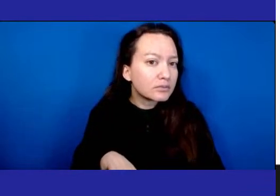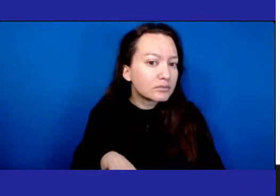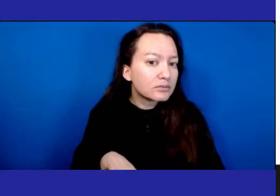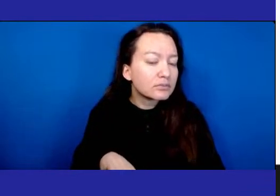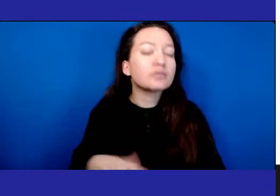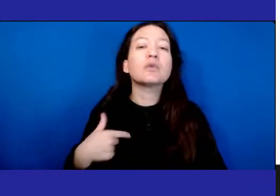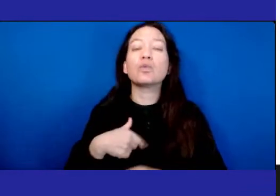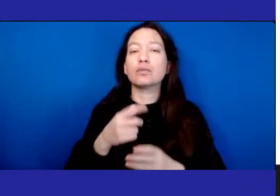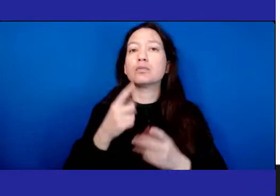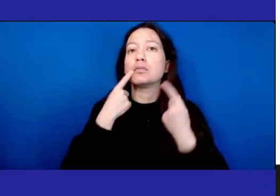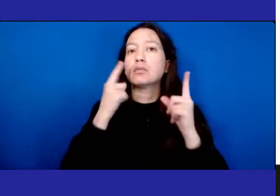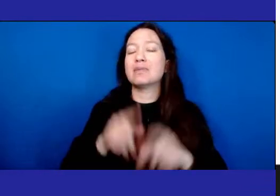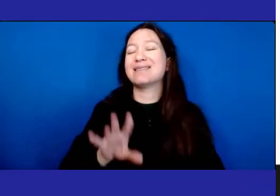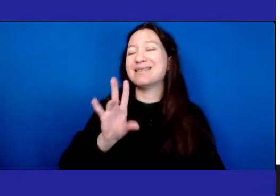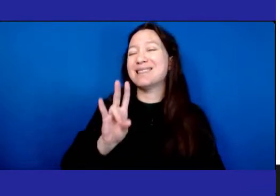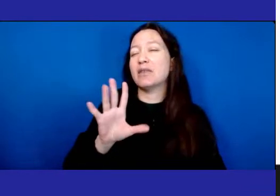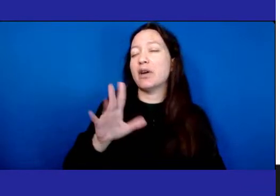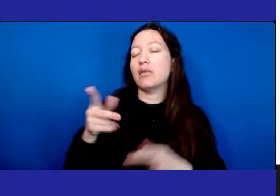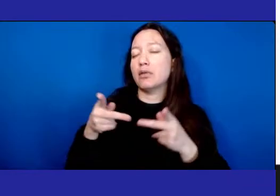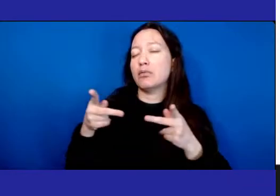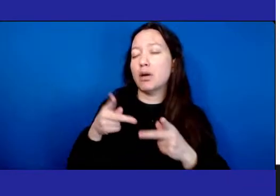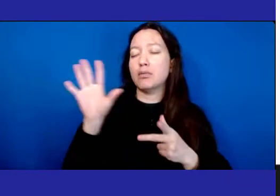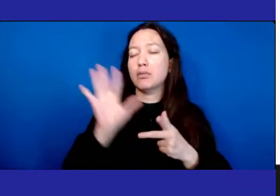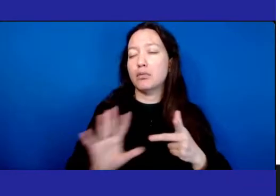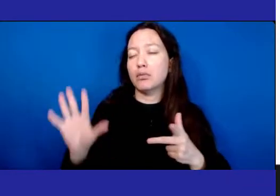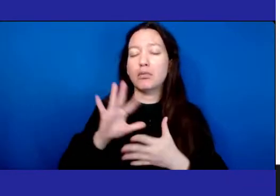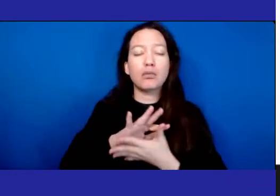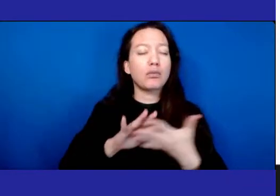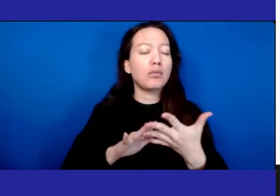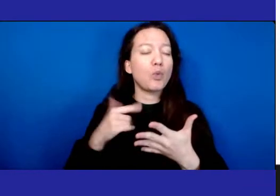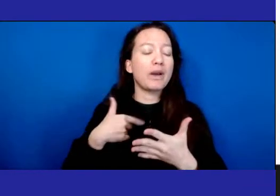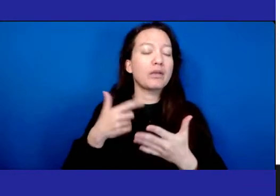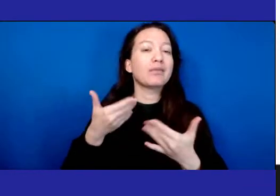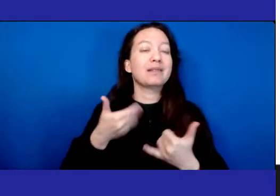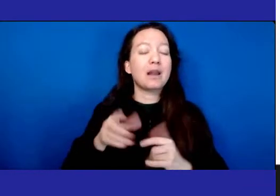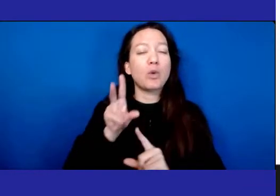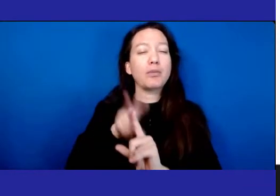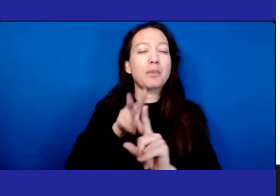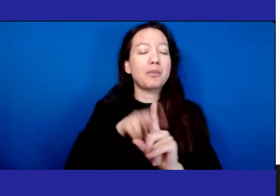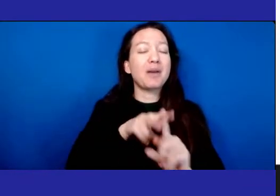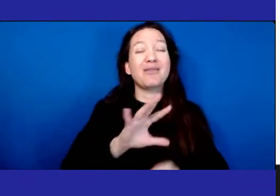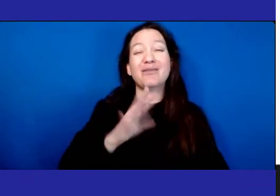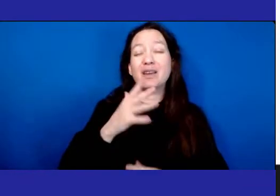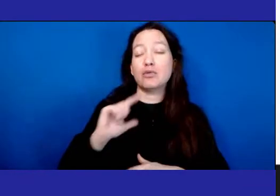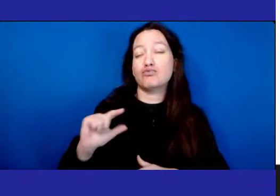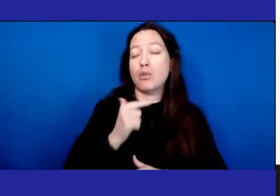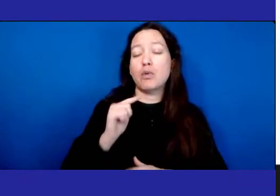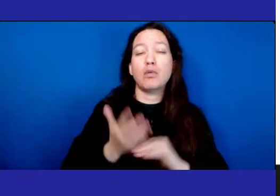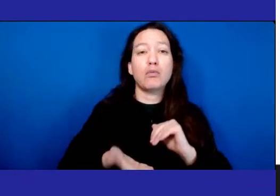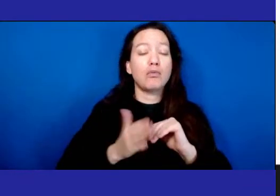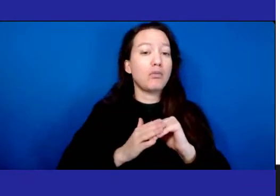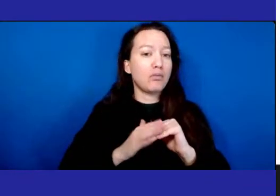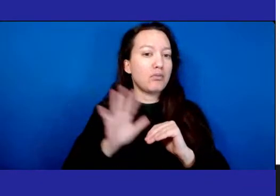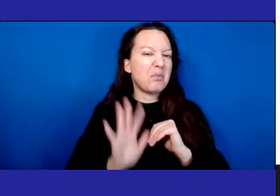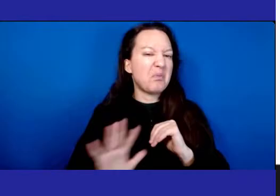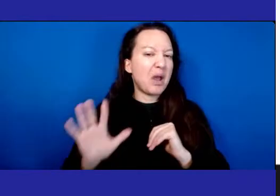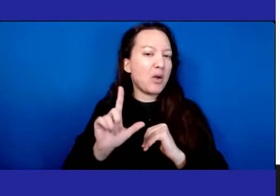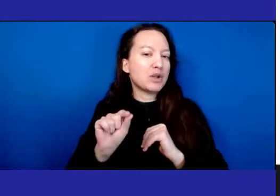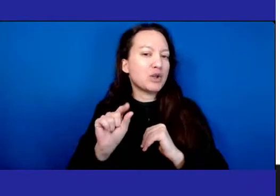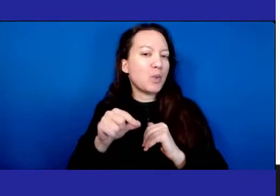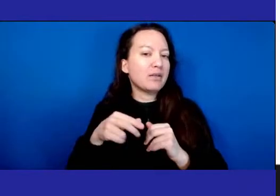secured 75 slots across these rounds, and we're going to now be applying for the fifth round for an additional approximately 20